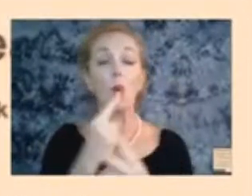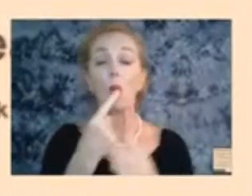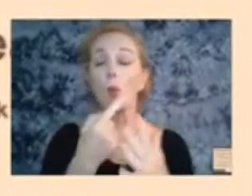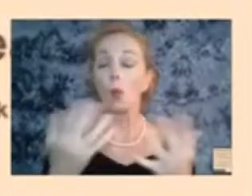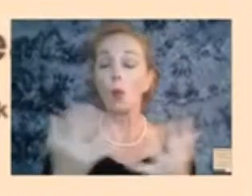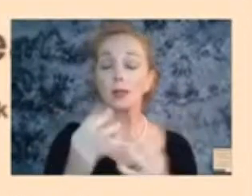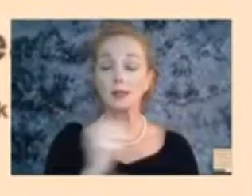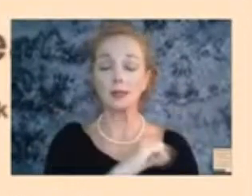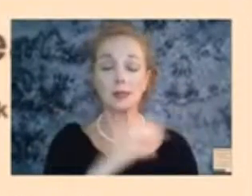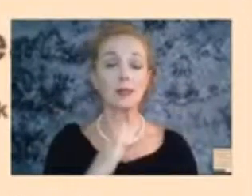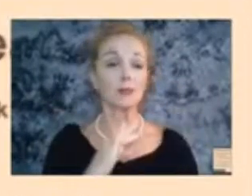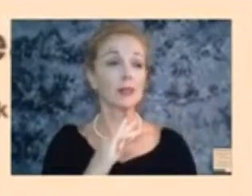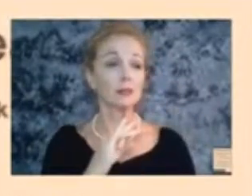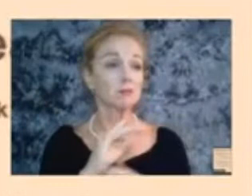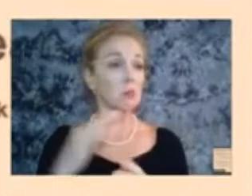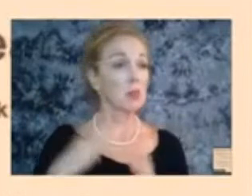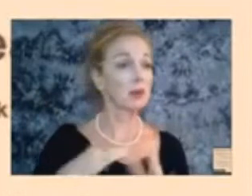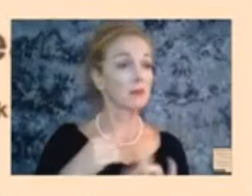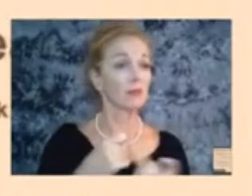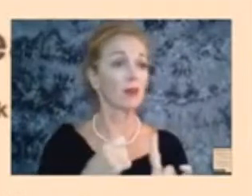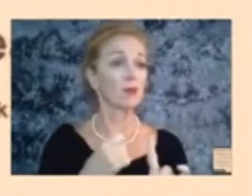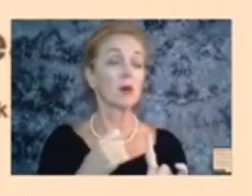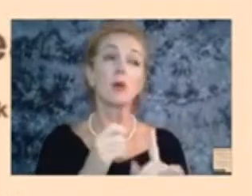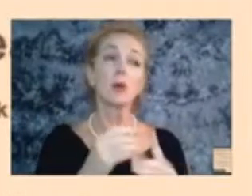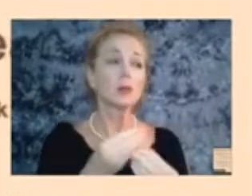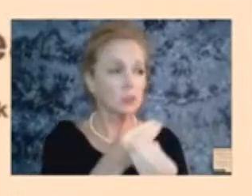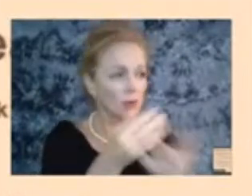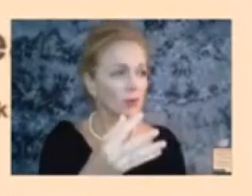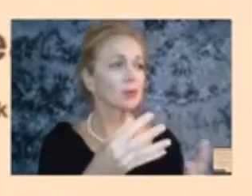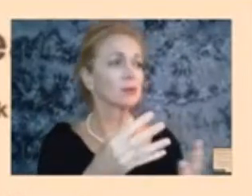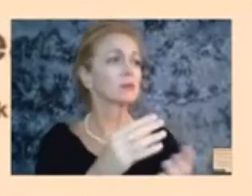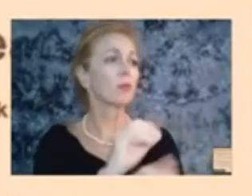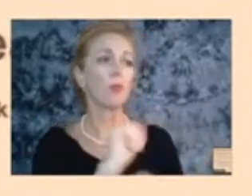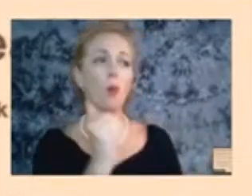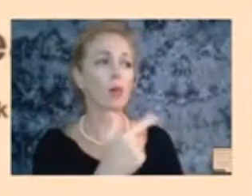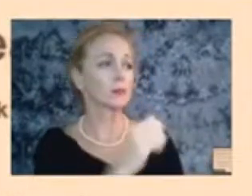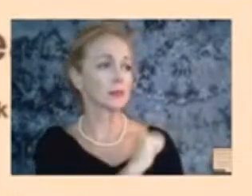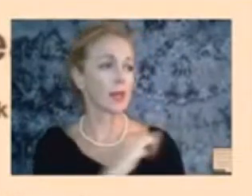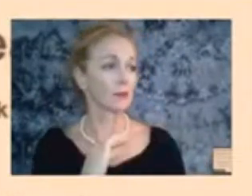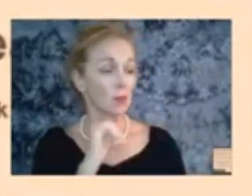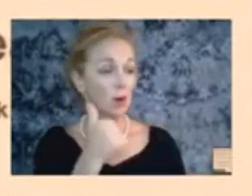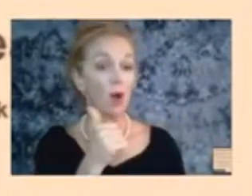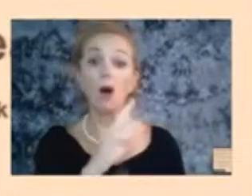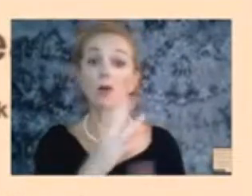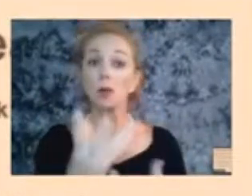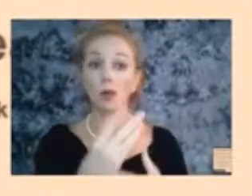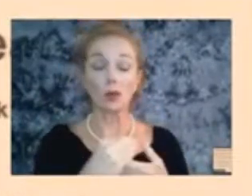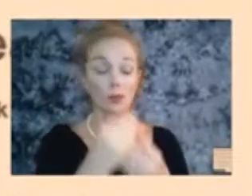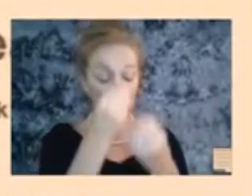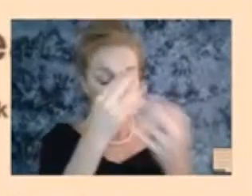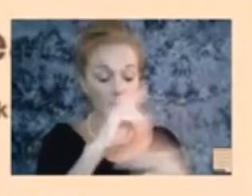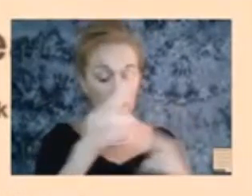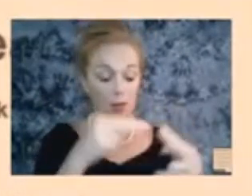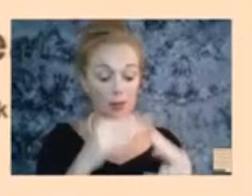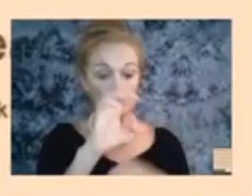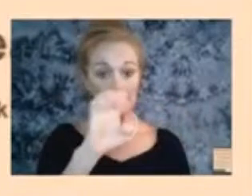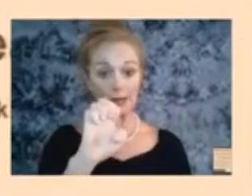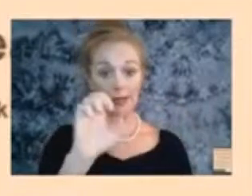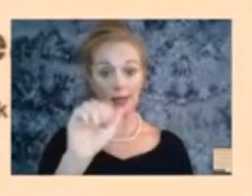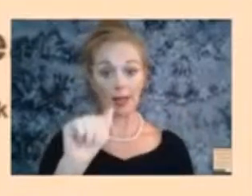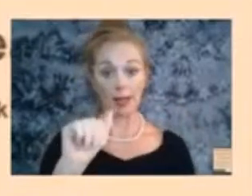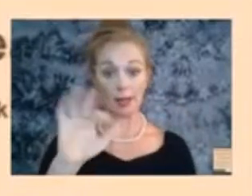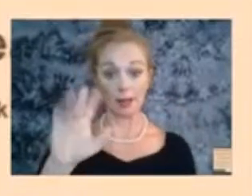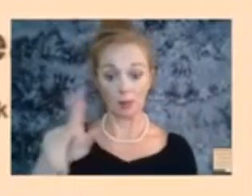work expectations with all staff tomorrow. It will also include information about our EAP, That's a very important resource. I mean, these can be